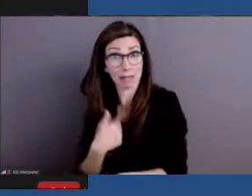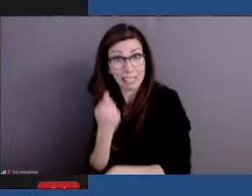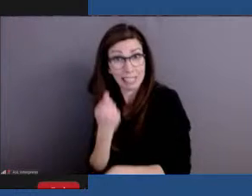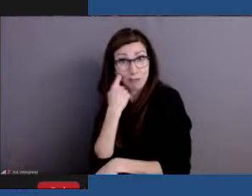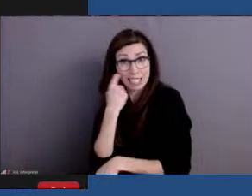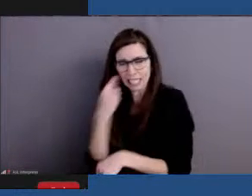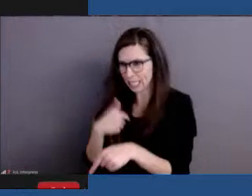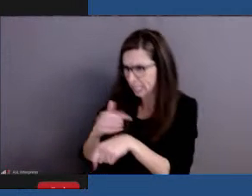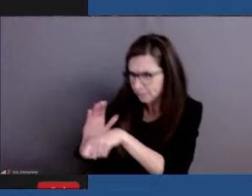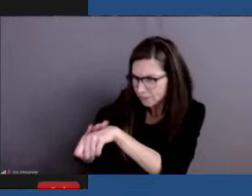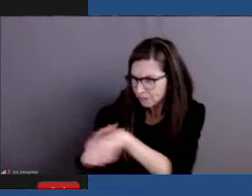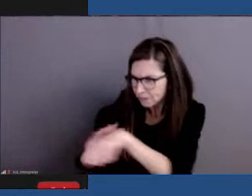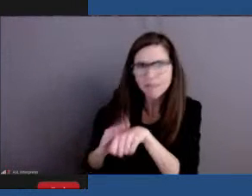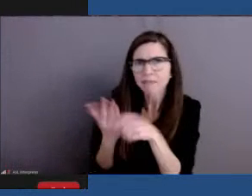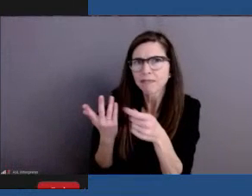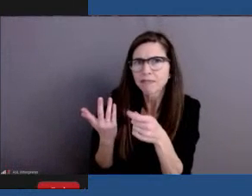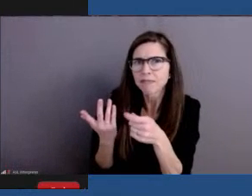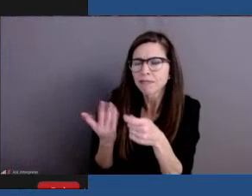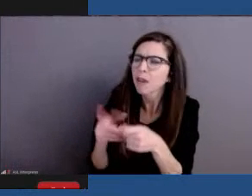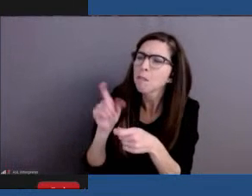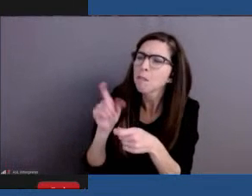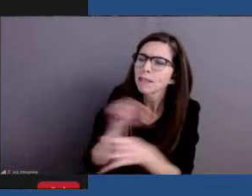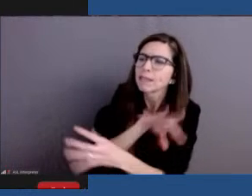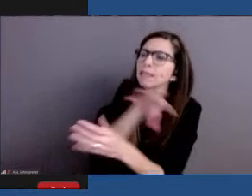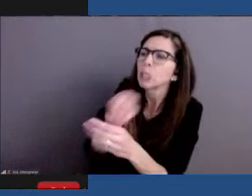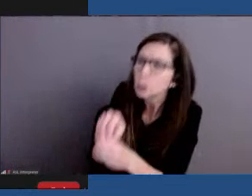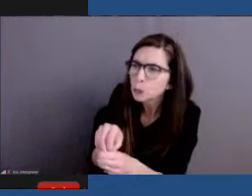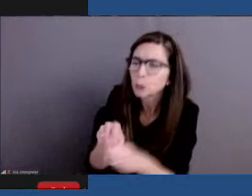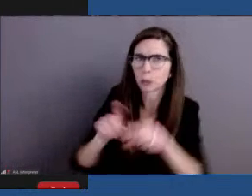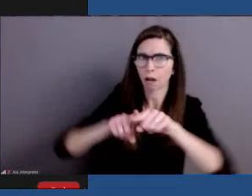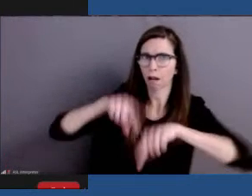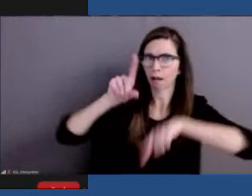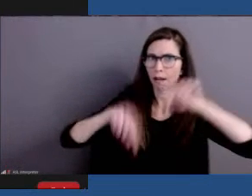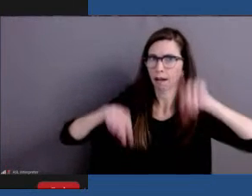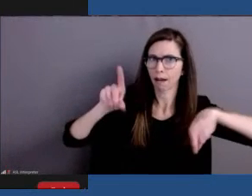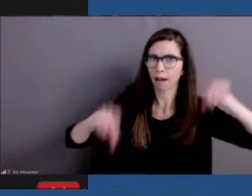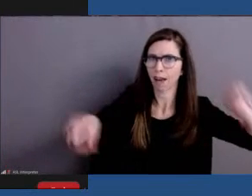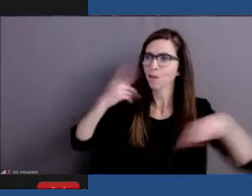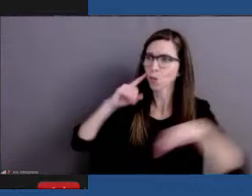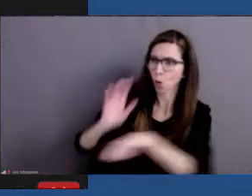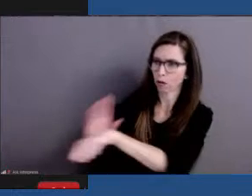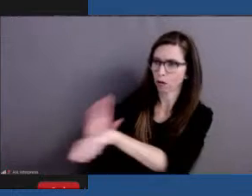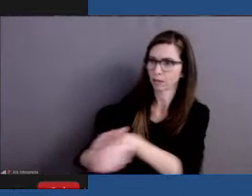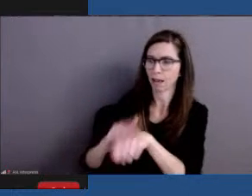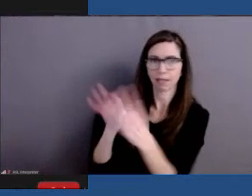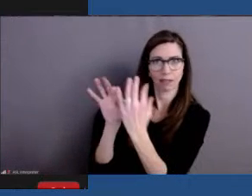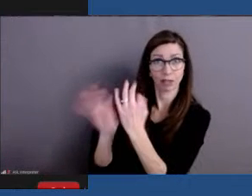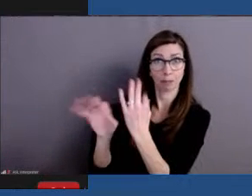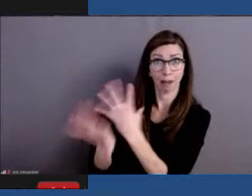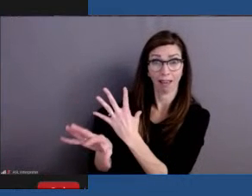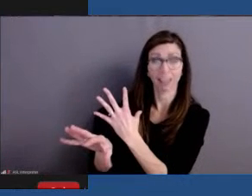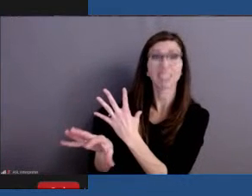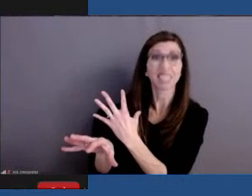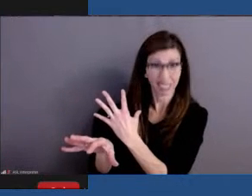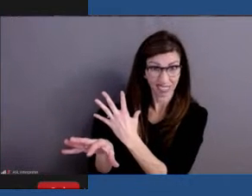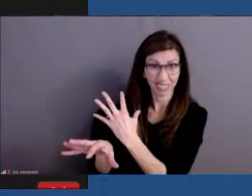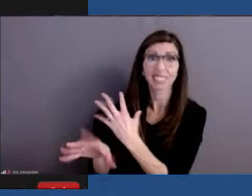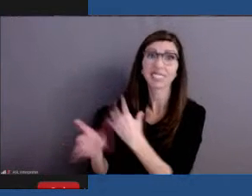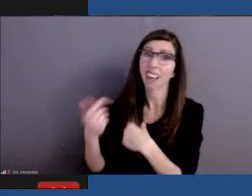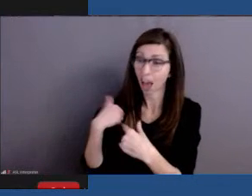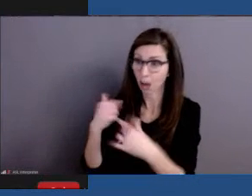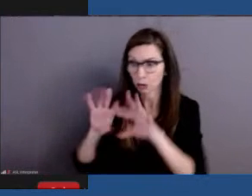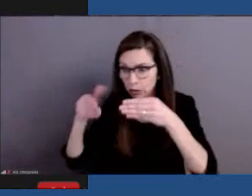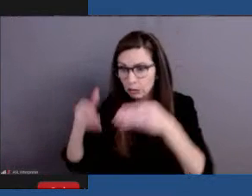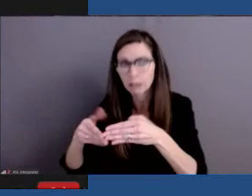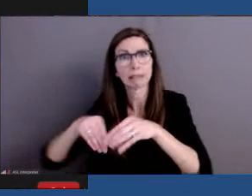of users and involving people with a range of different disabilities relates to cycling facilities and finding out